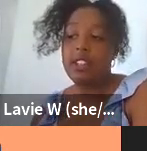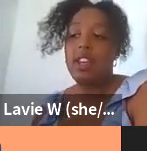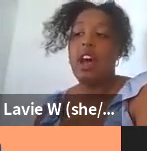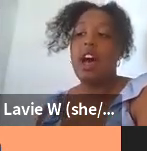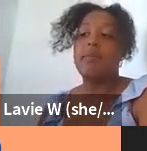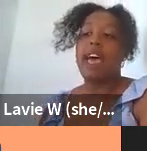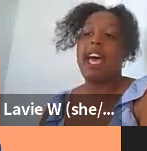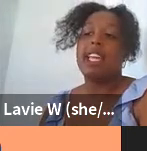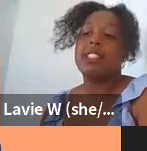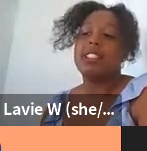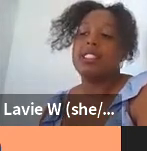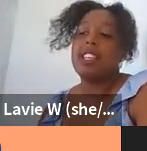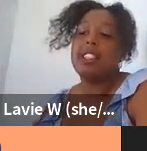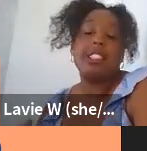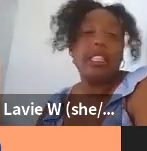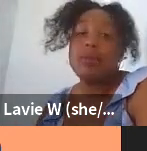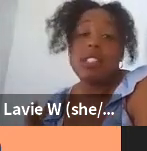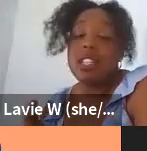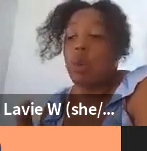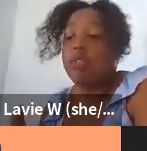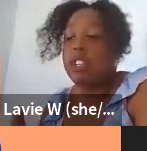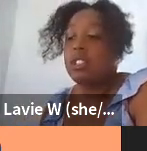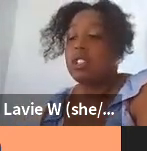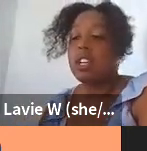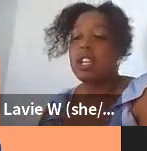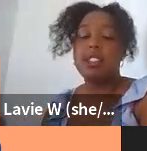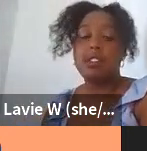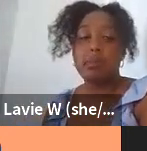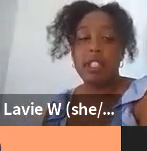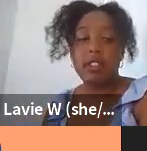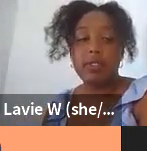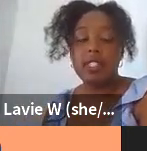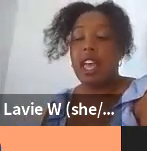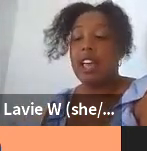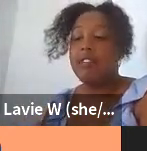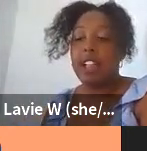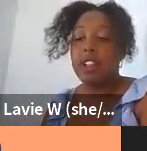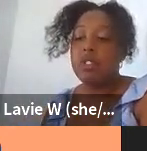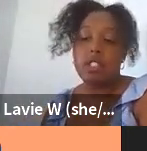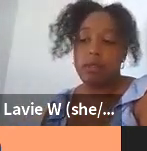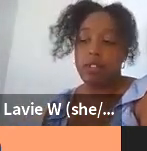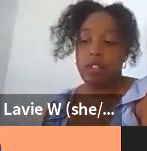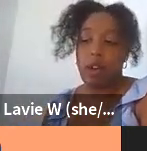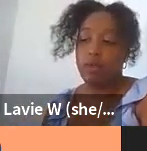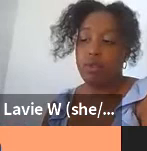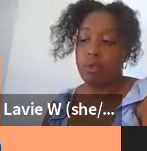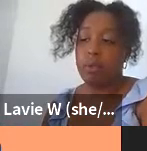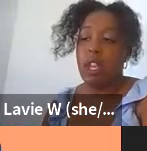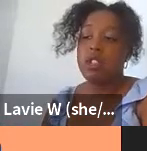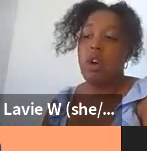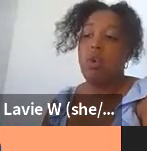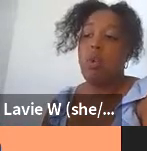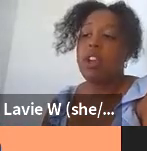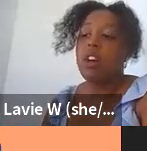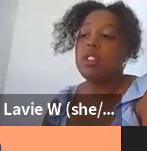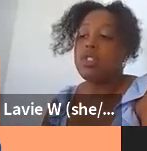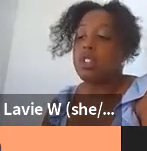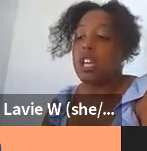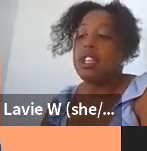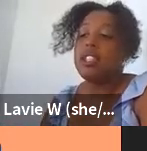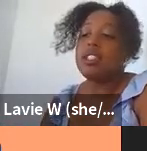denied. And it is seamlessly woven into the collective beliefs and value system of the dominant group. So